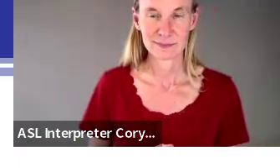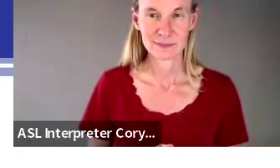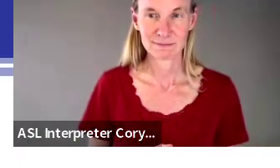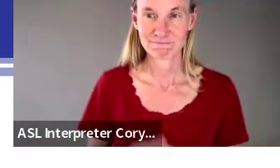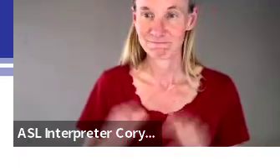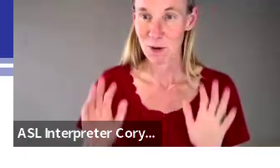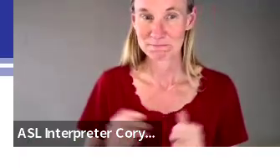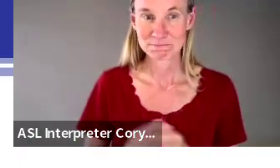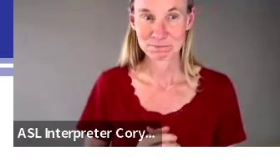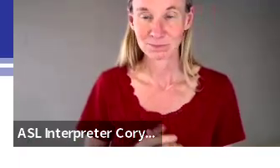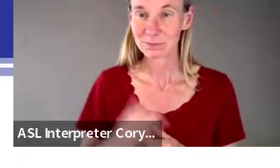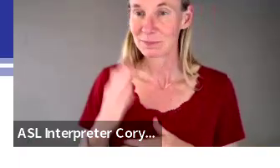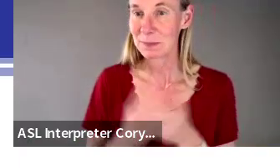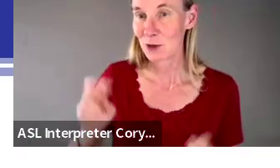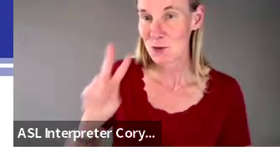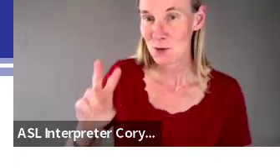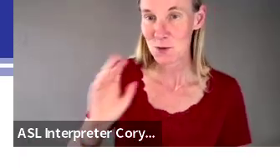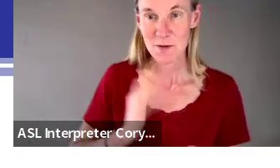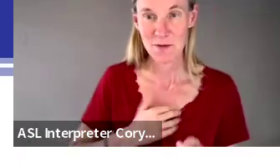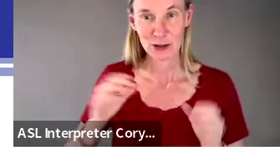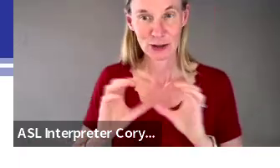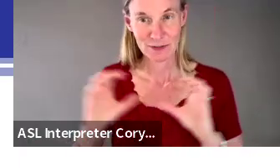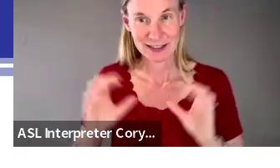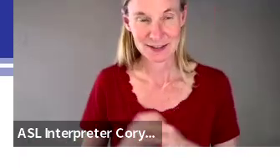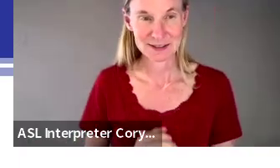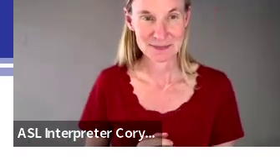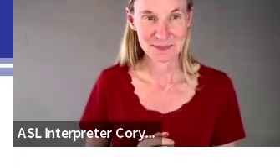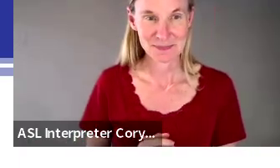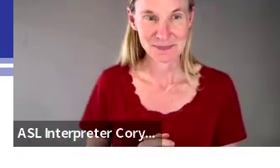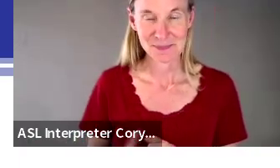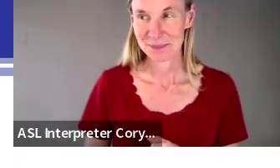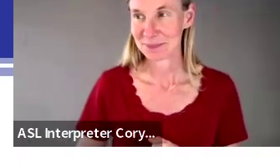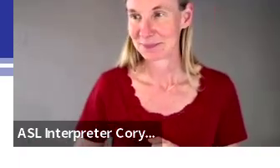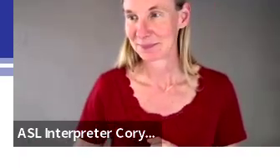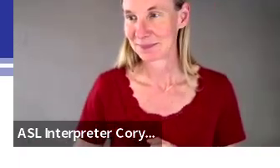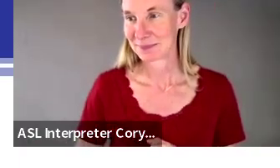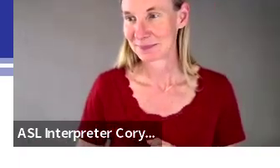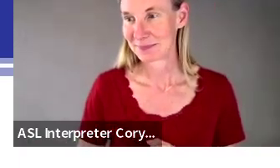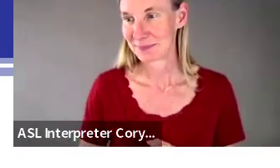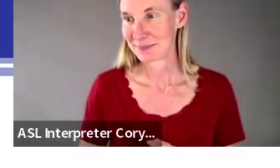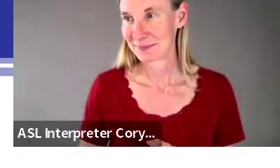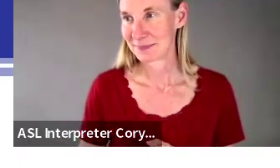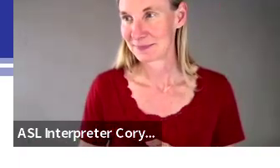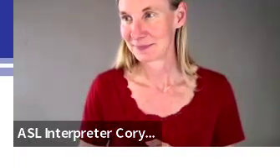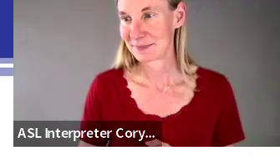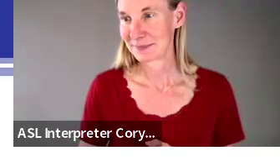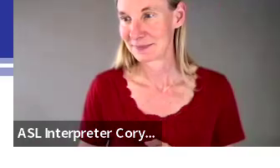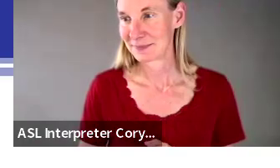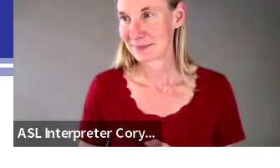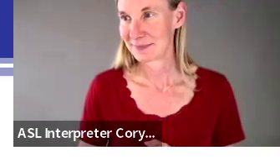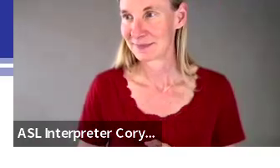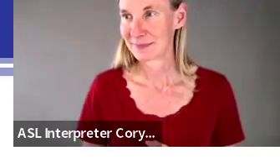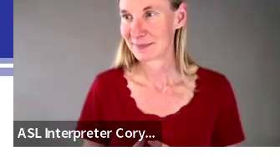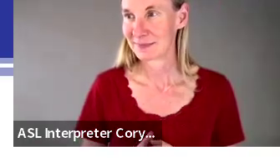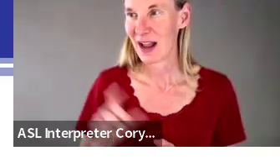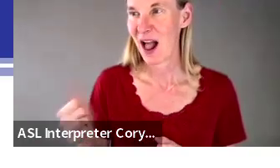All right, part two of our certifications. Uh, there, there's another